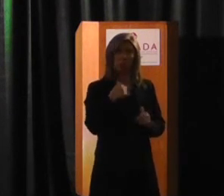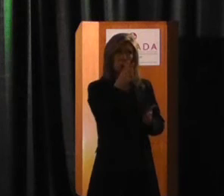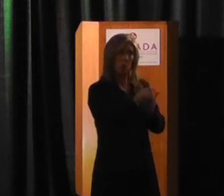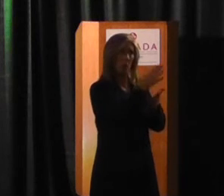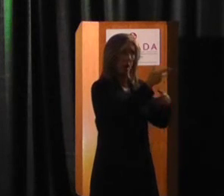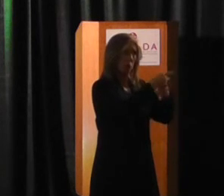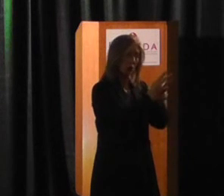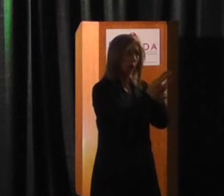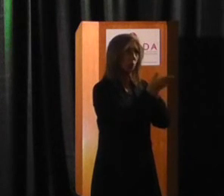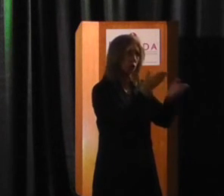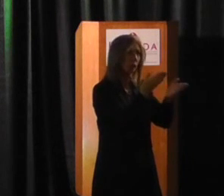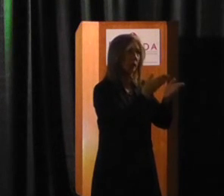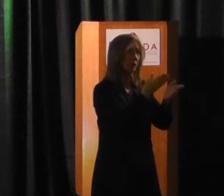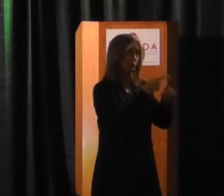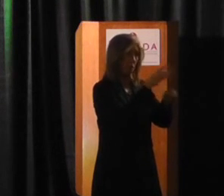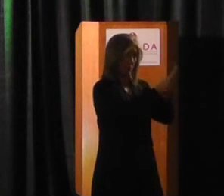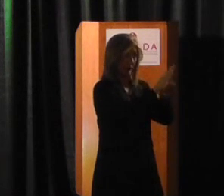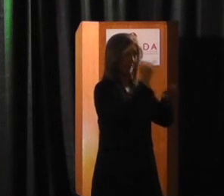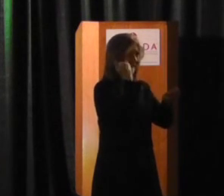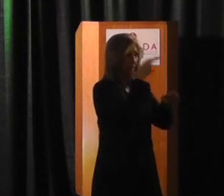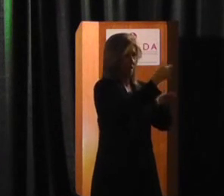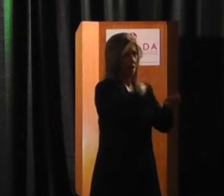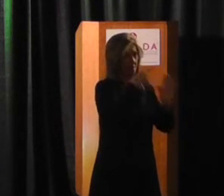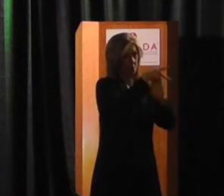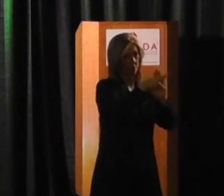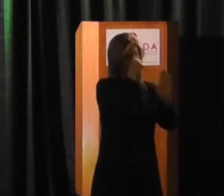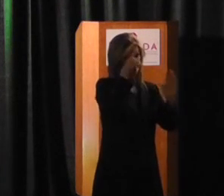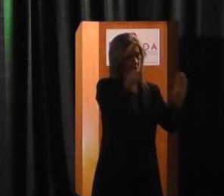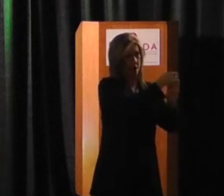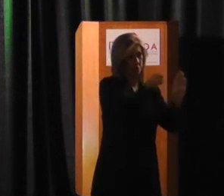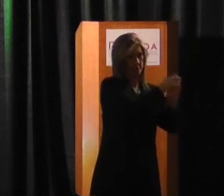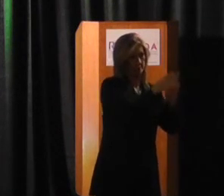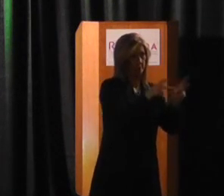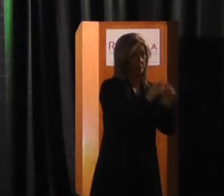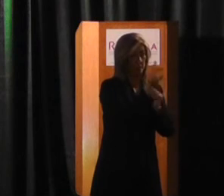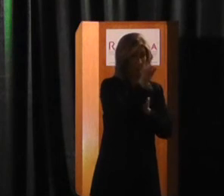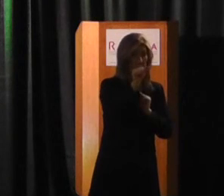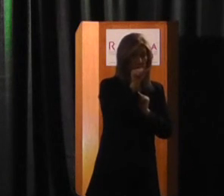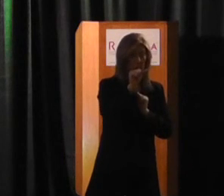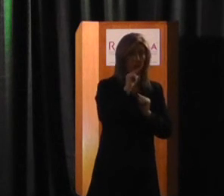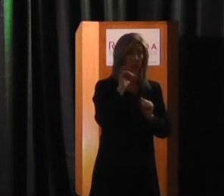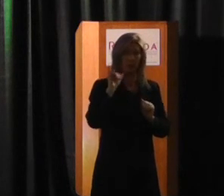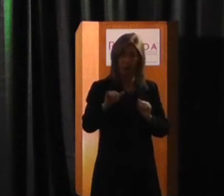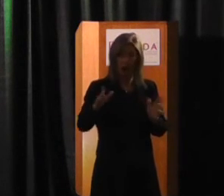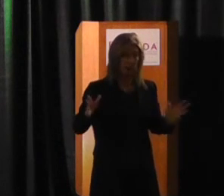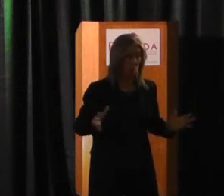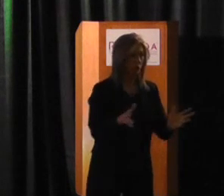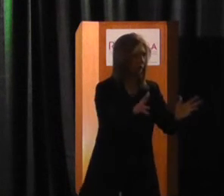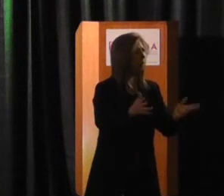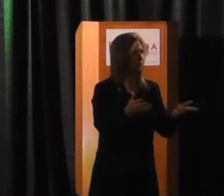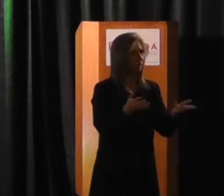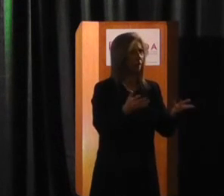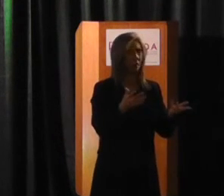business that has a policy of hiring people with disabilities. This movement, this community, has purchasing power, and we needed to find a way